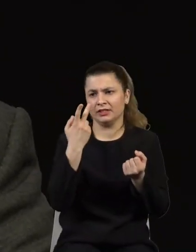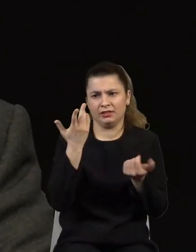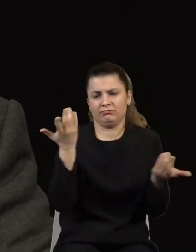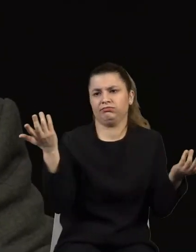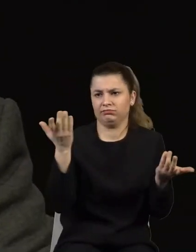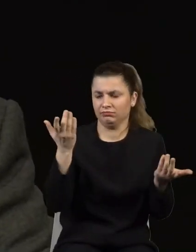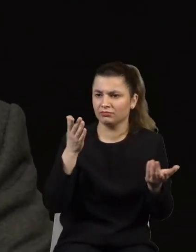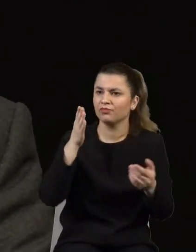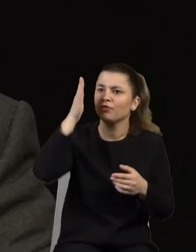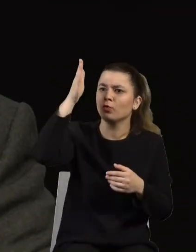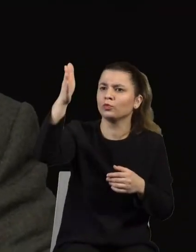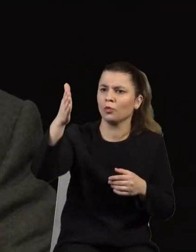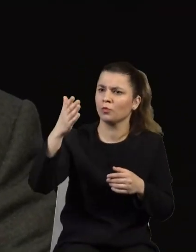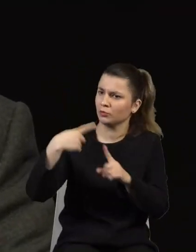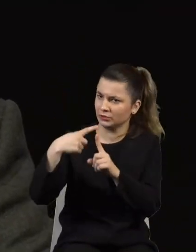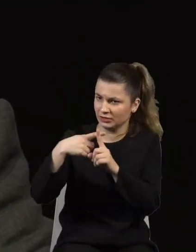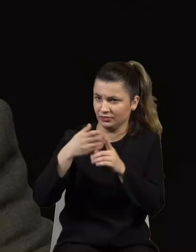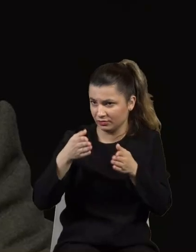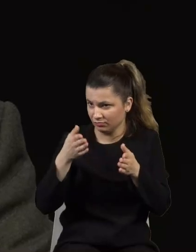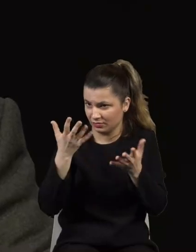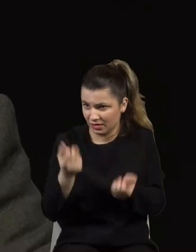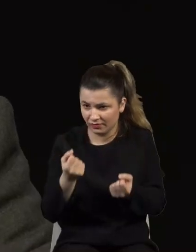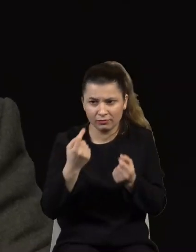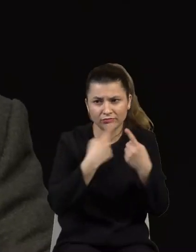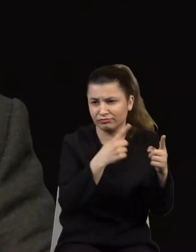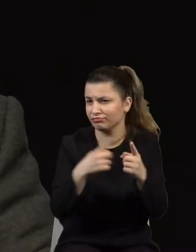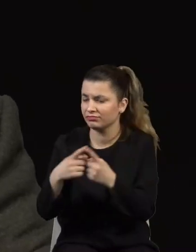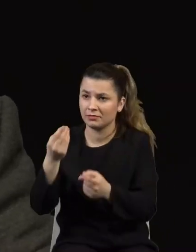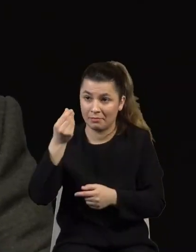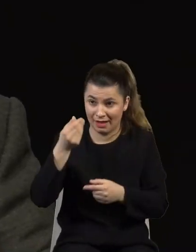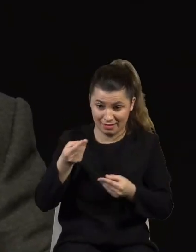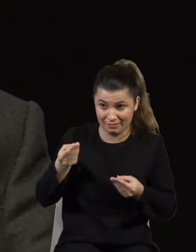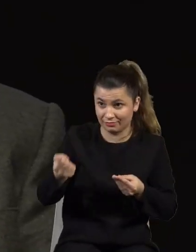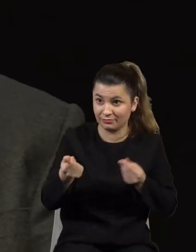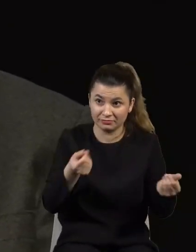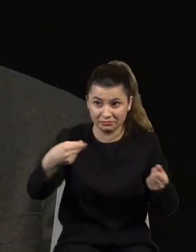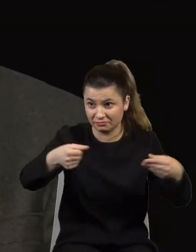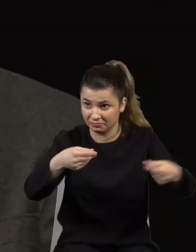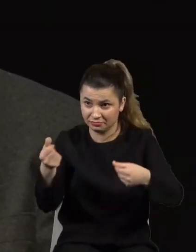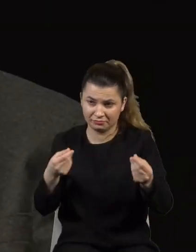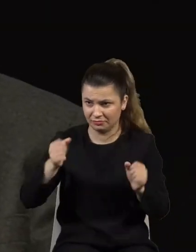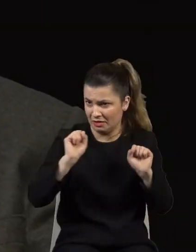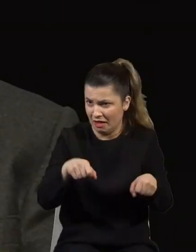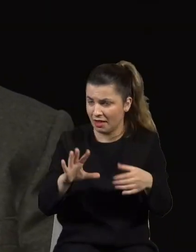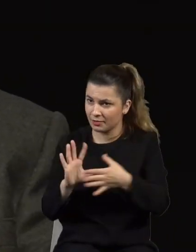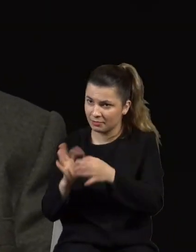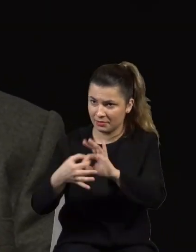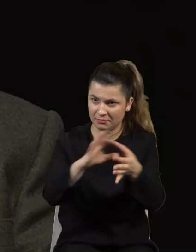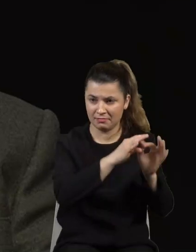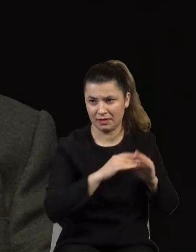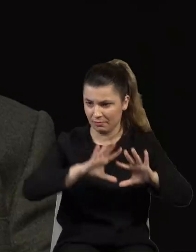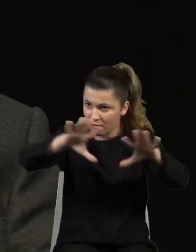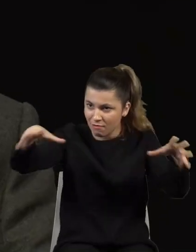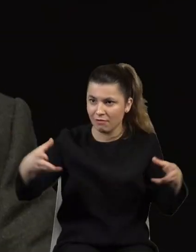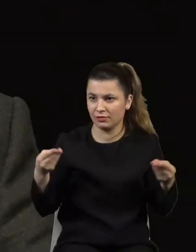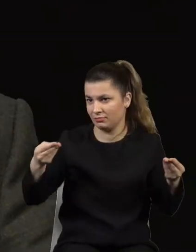just let's say EIB financing, co-financing, but it can be also more private sector involvement, having more blended in